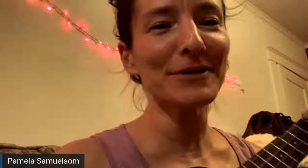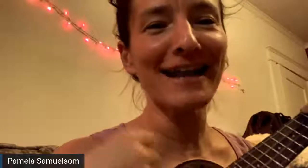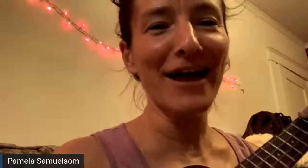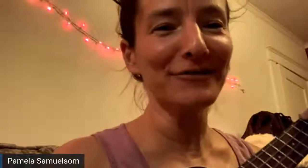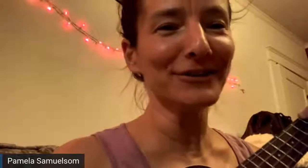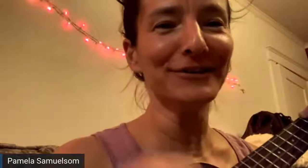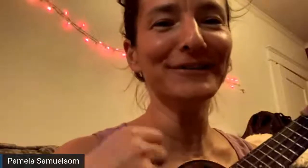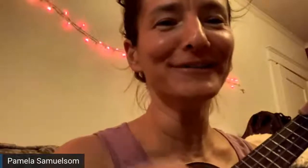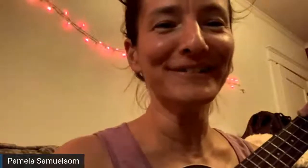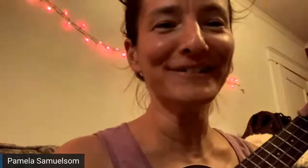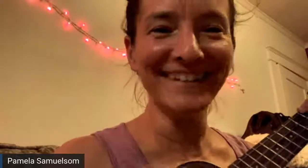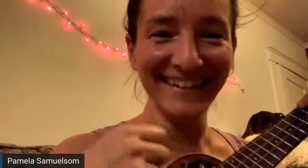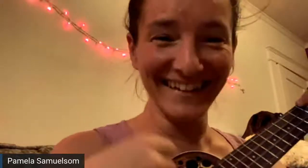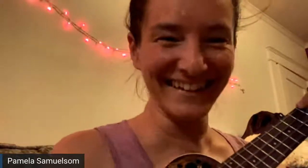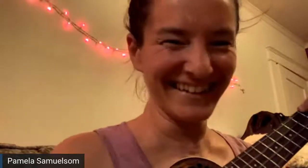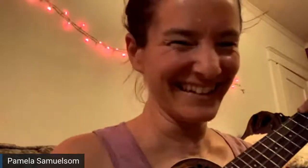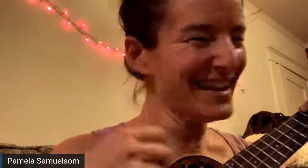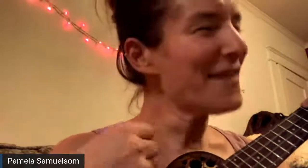aparecidos. Bridget, I love you.